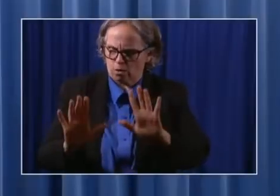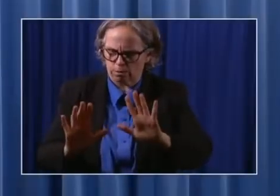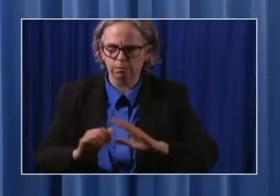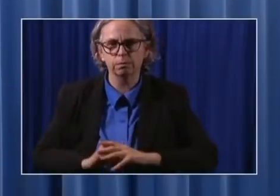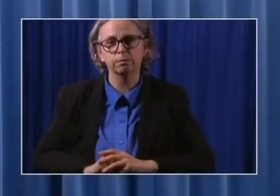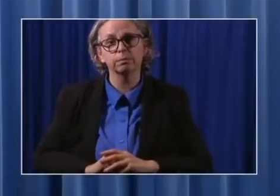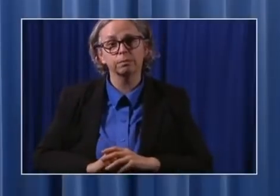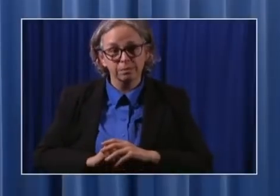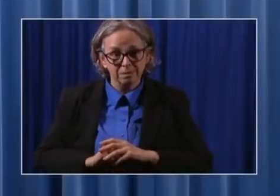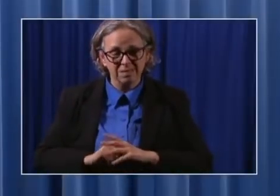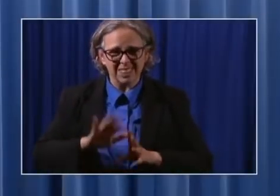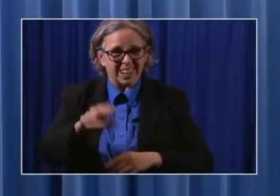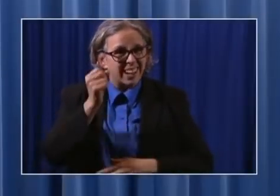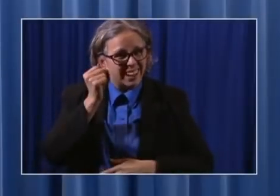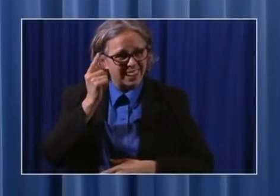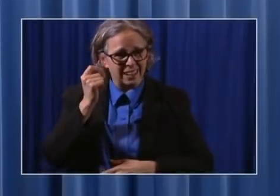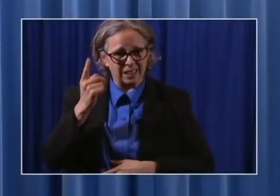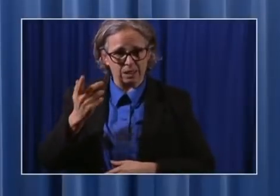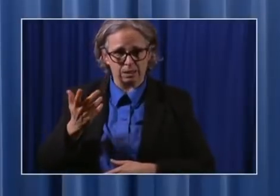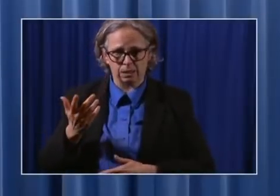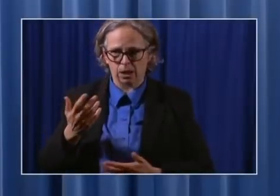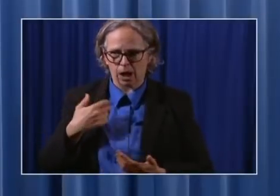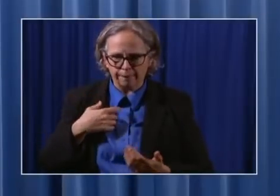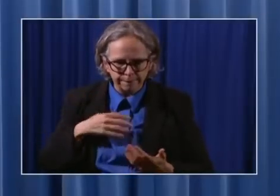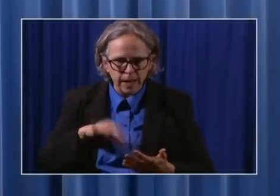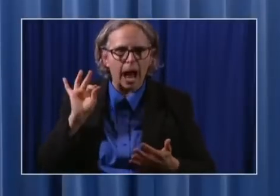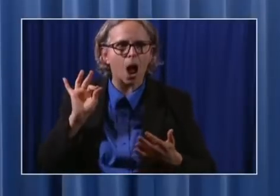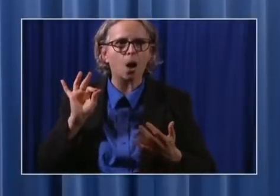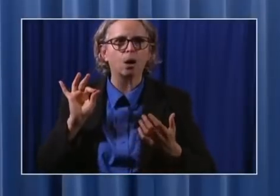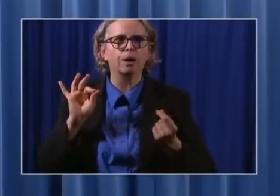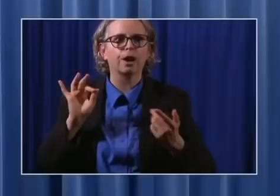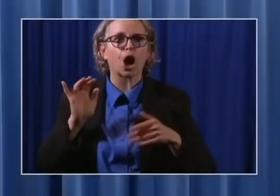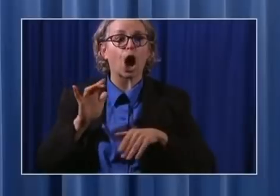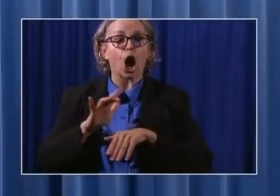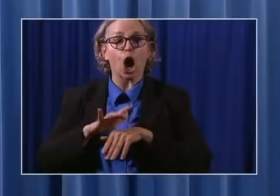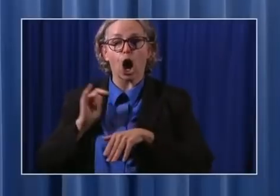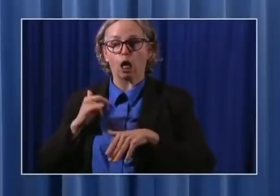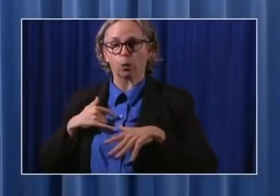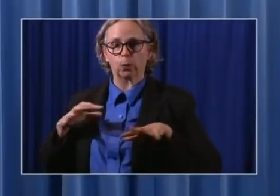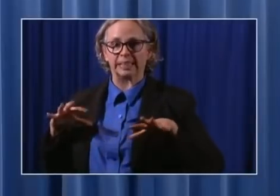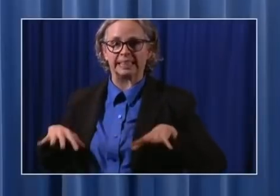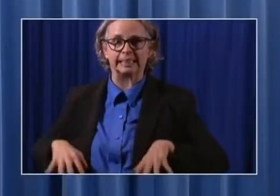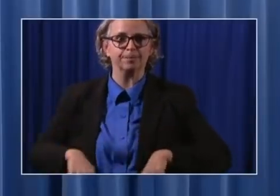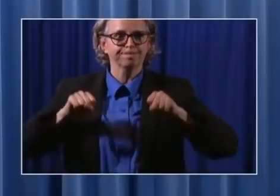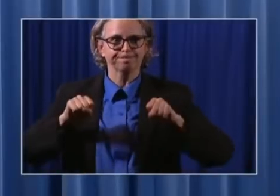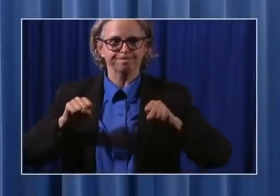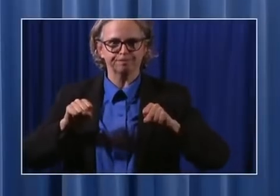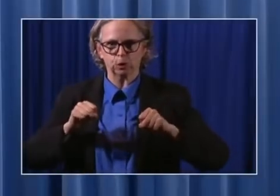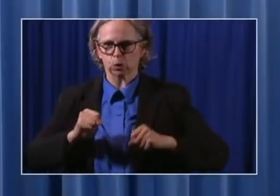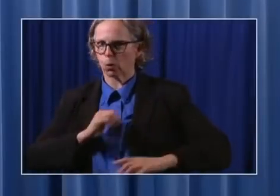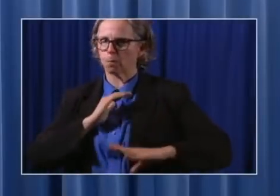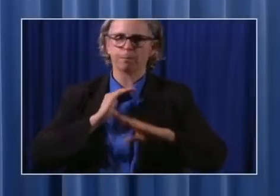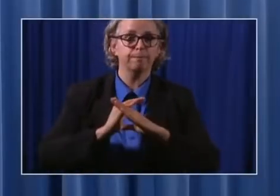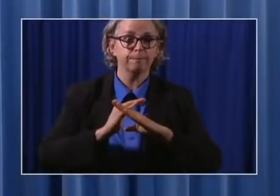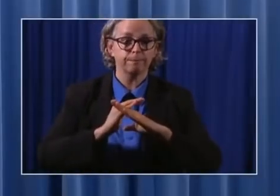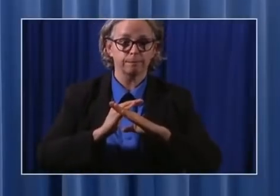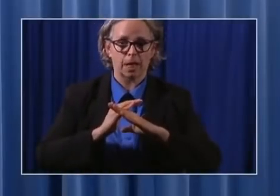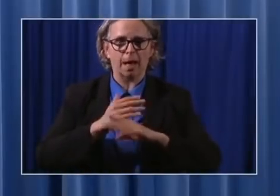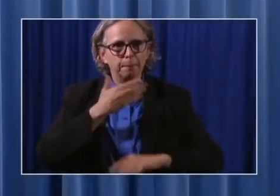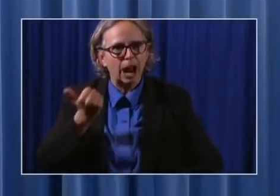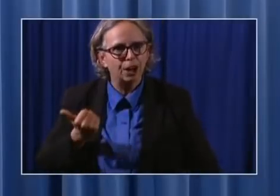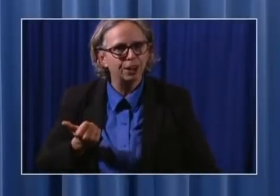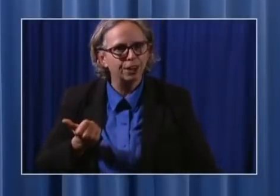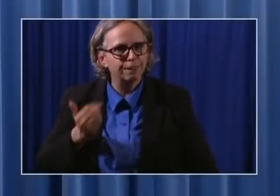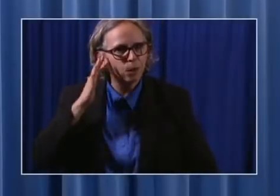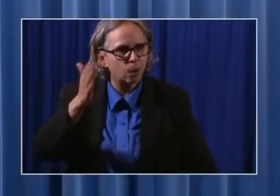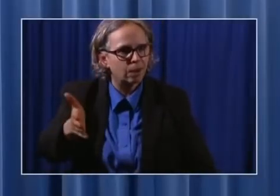the earlier we can cut this off, the better off we are. And that's why I've said today, and I continue to say, that if you're a yellow county, if